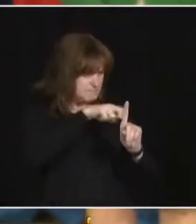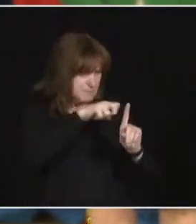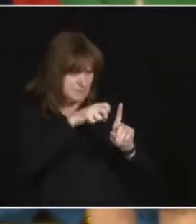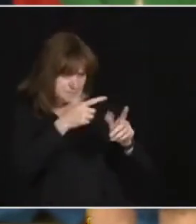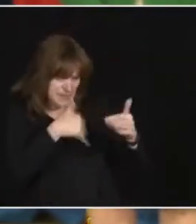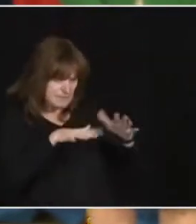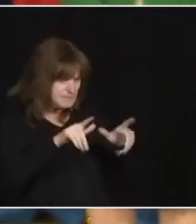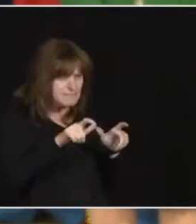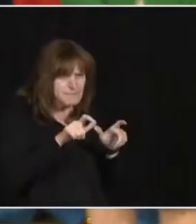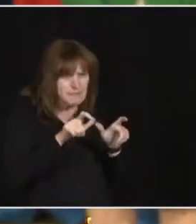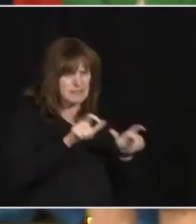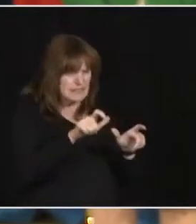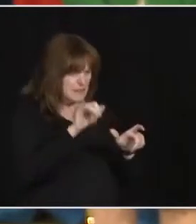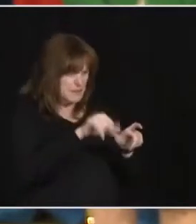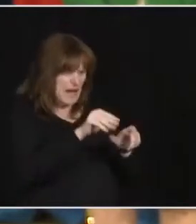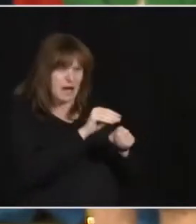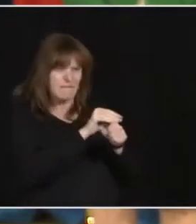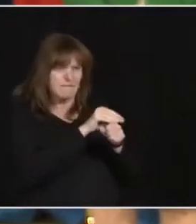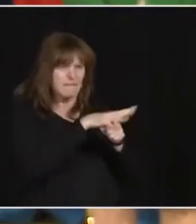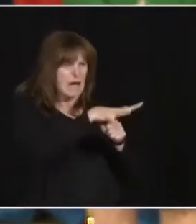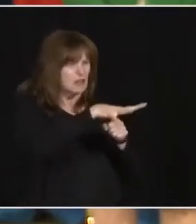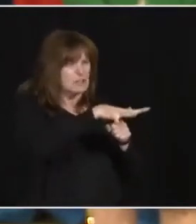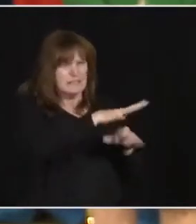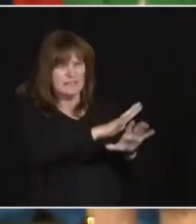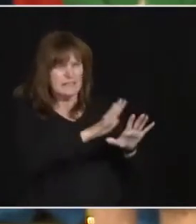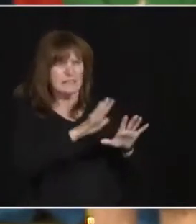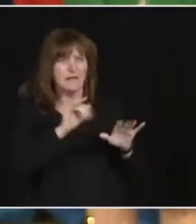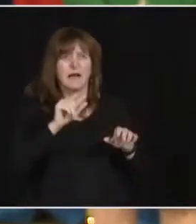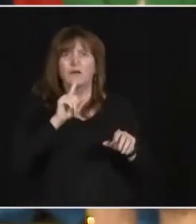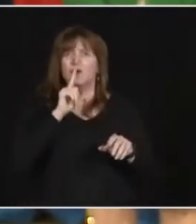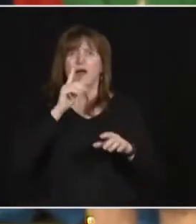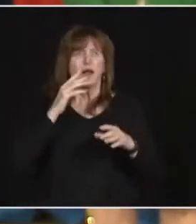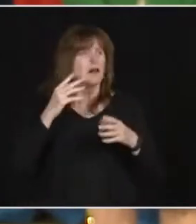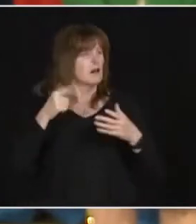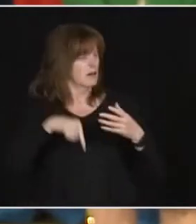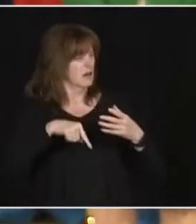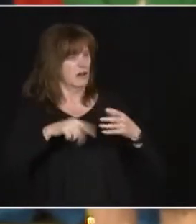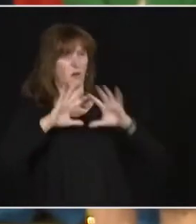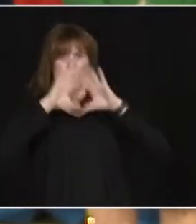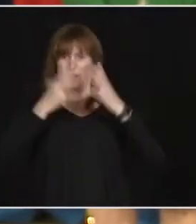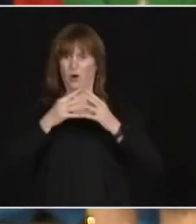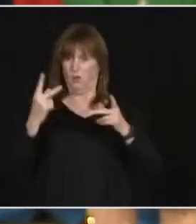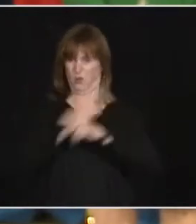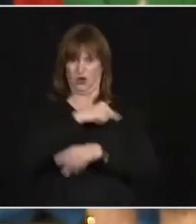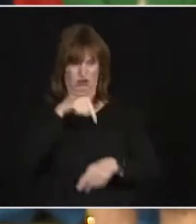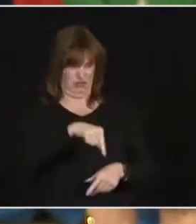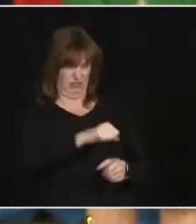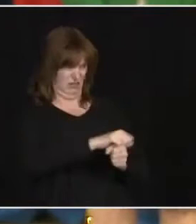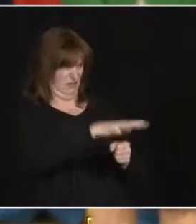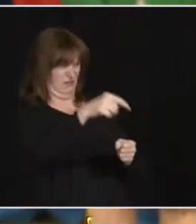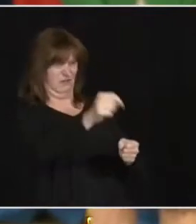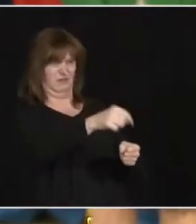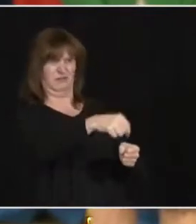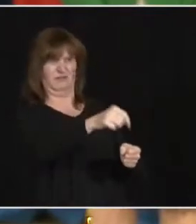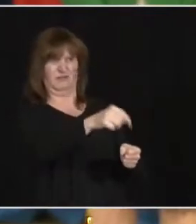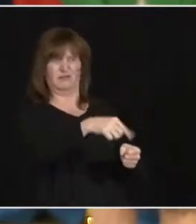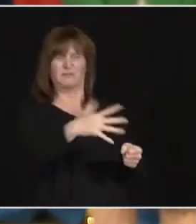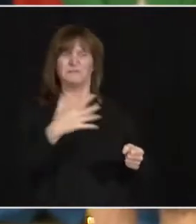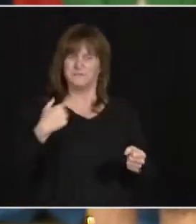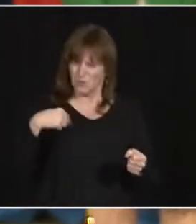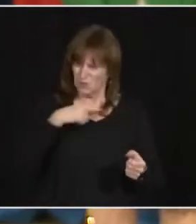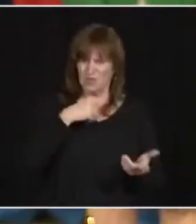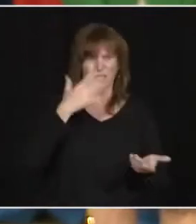the world's most deadliest diseases. These people understand better than anyone in our system